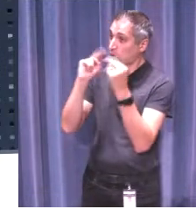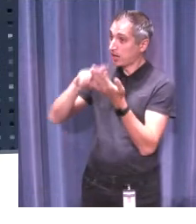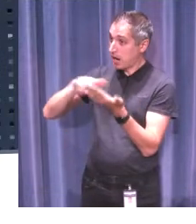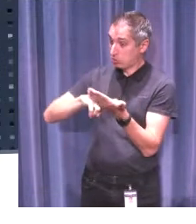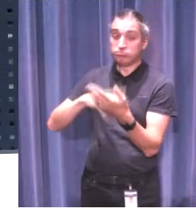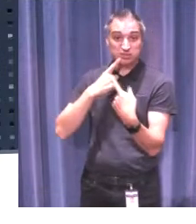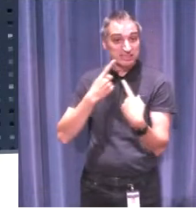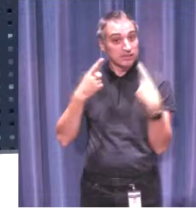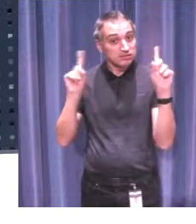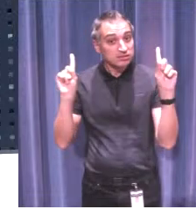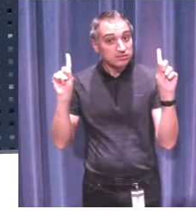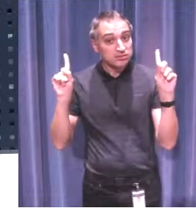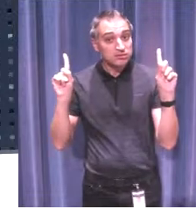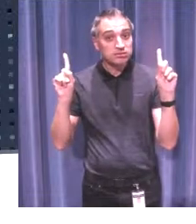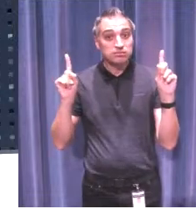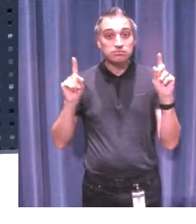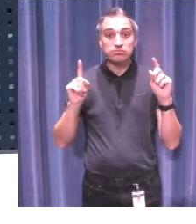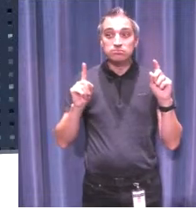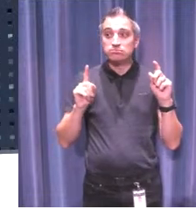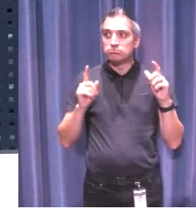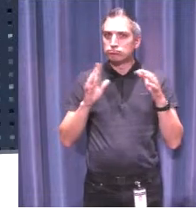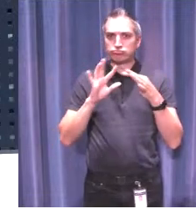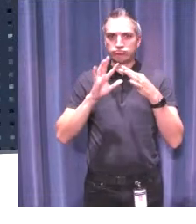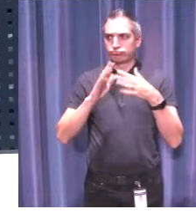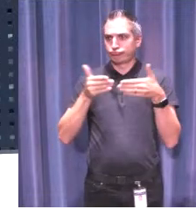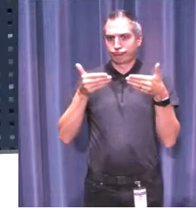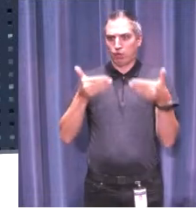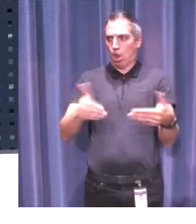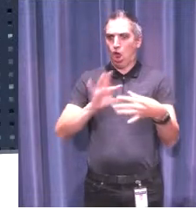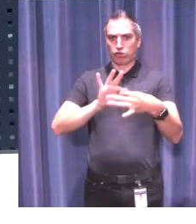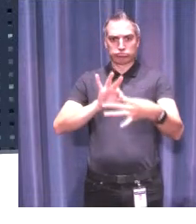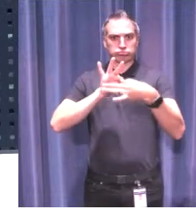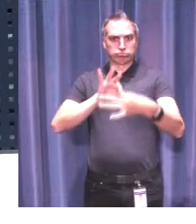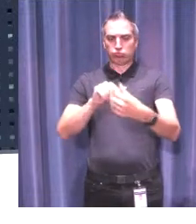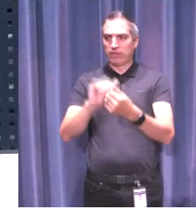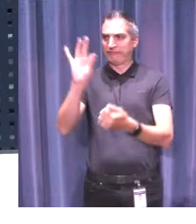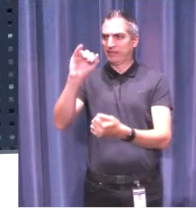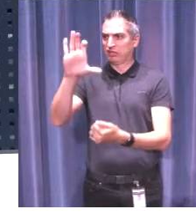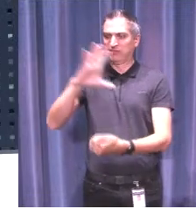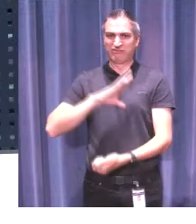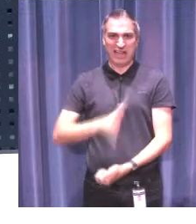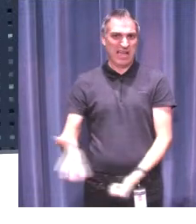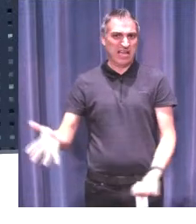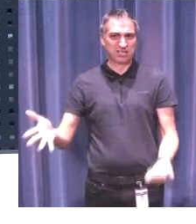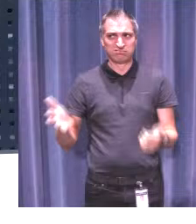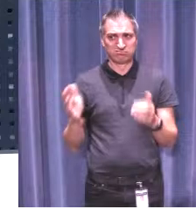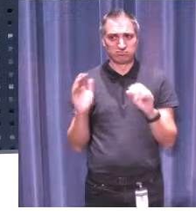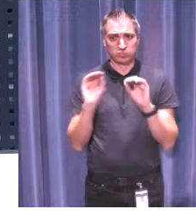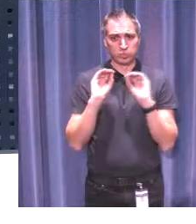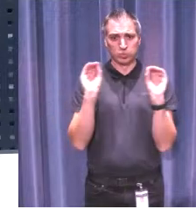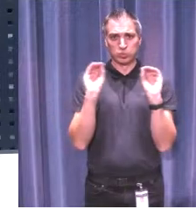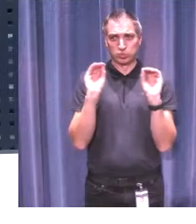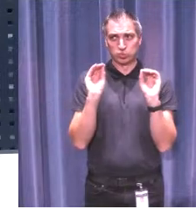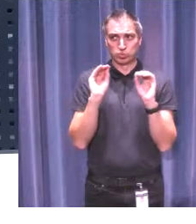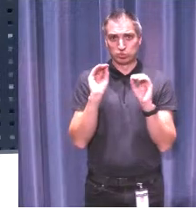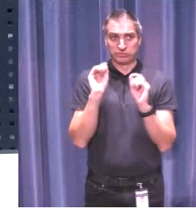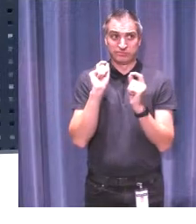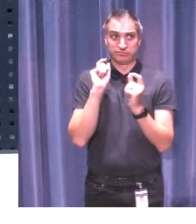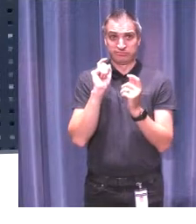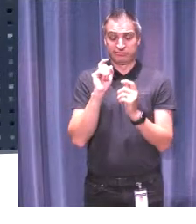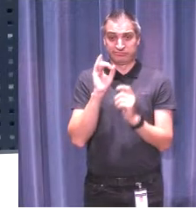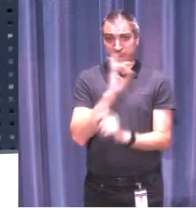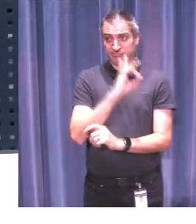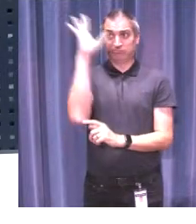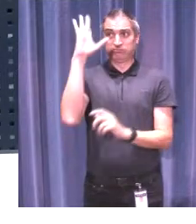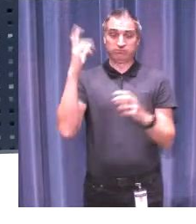successful. Got along with the faculty just fine. They weren't any particular kind of problem. So I've,